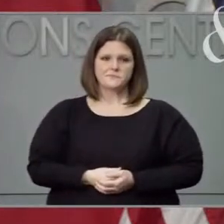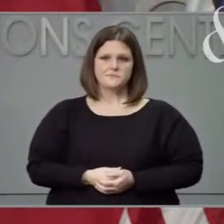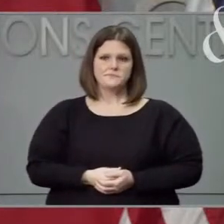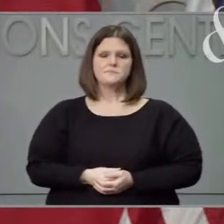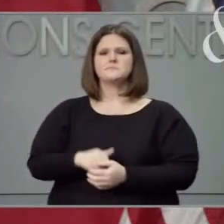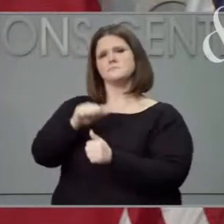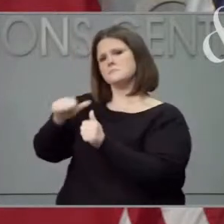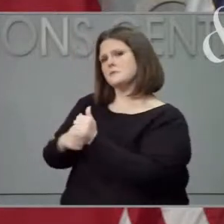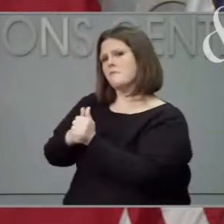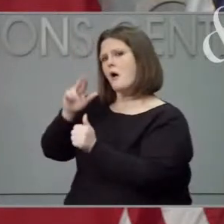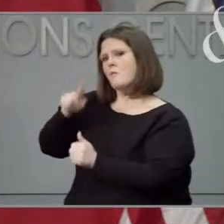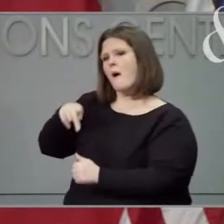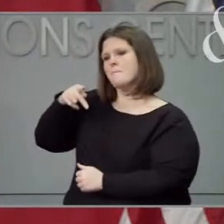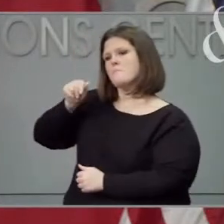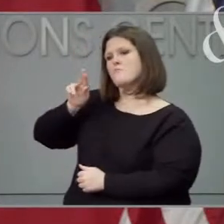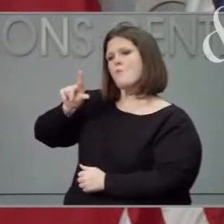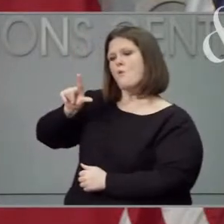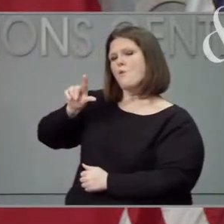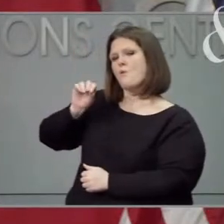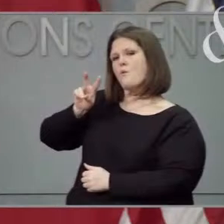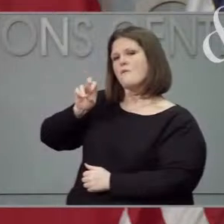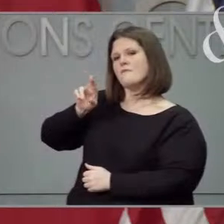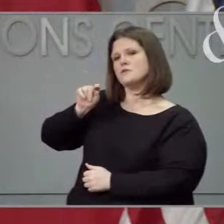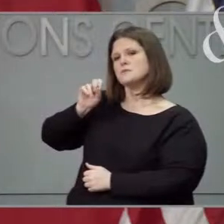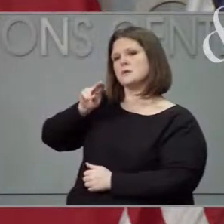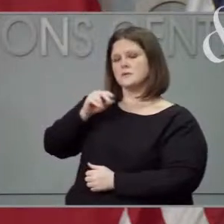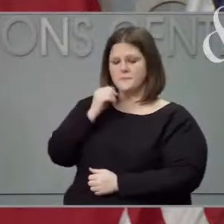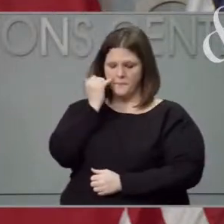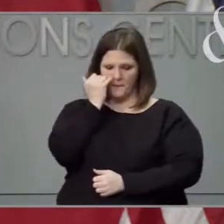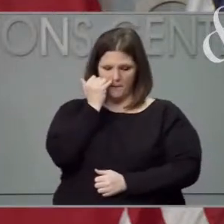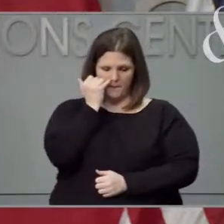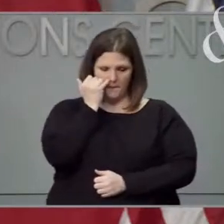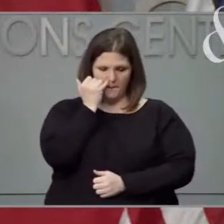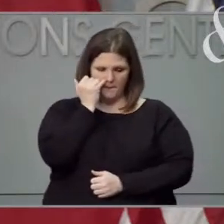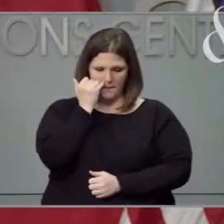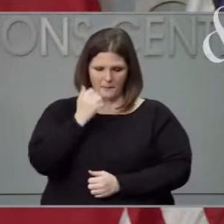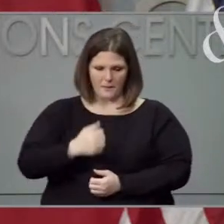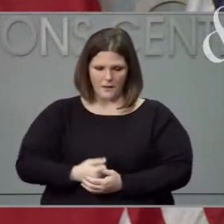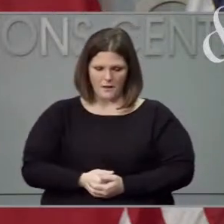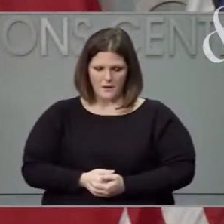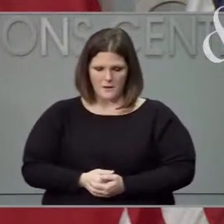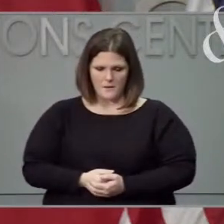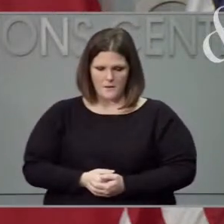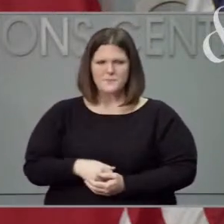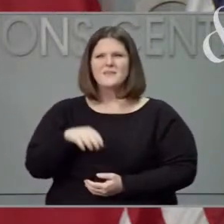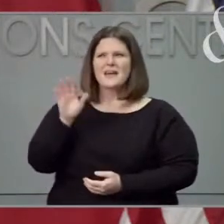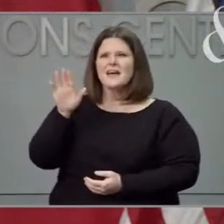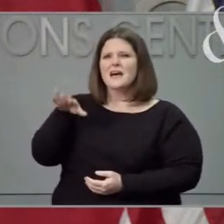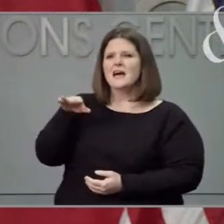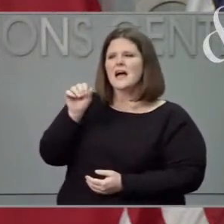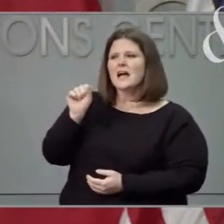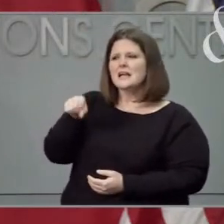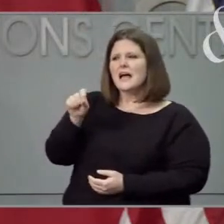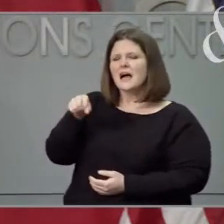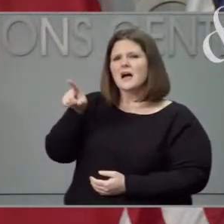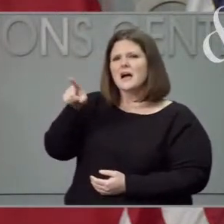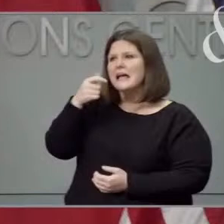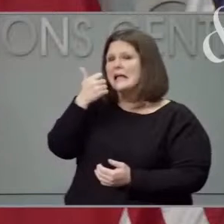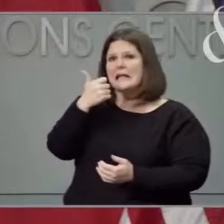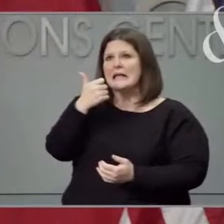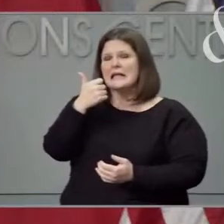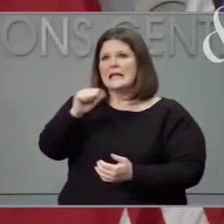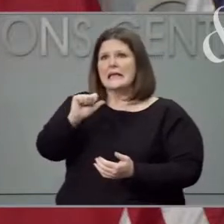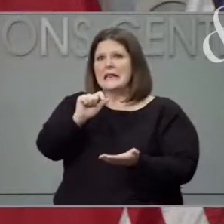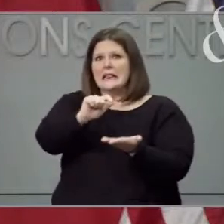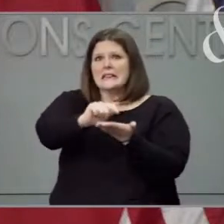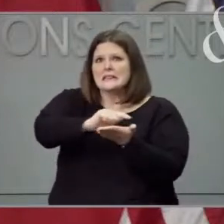We have a follow-up from Paul Wolverton. Yes. Also, is there any litigation or